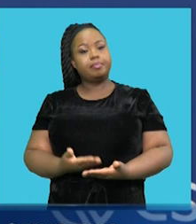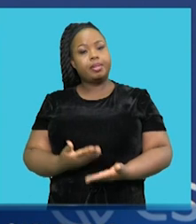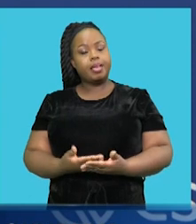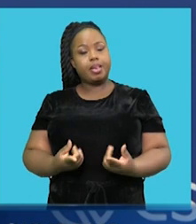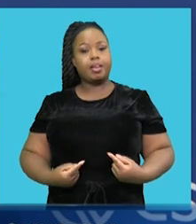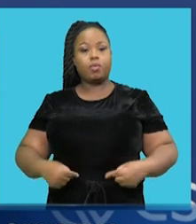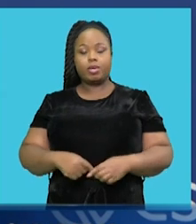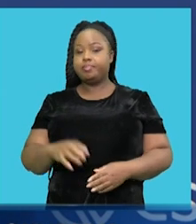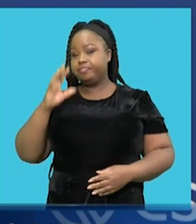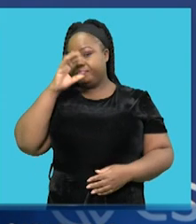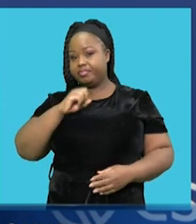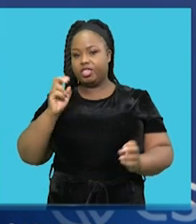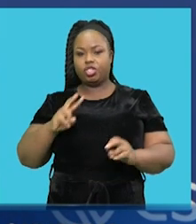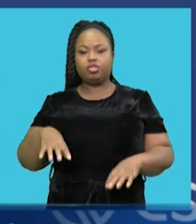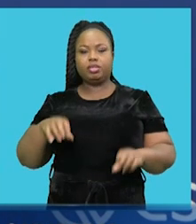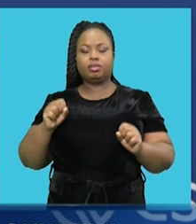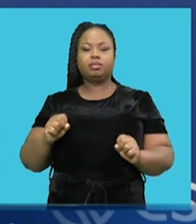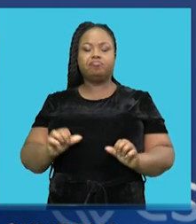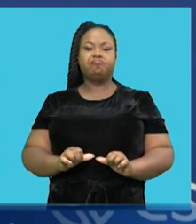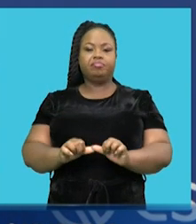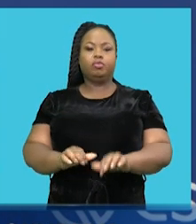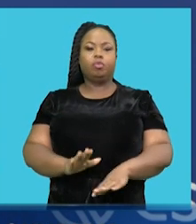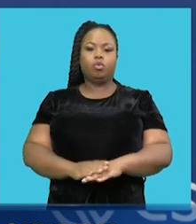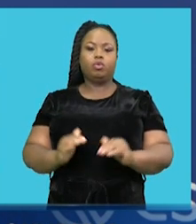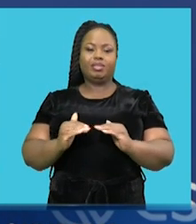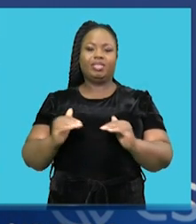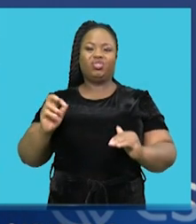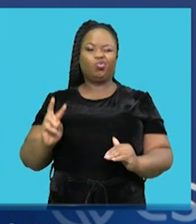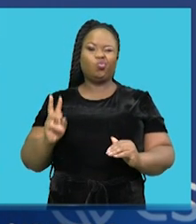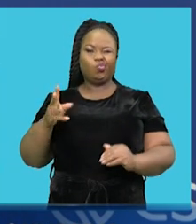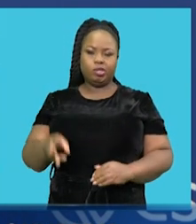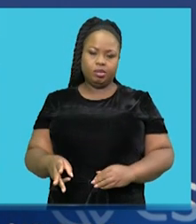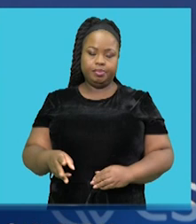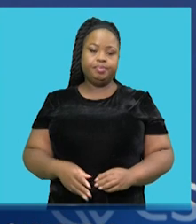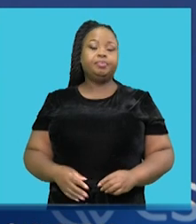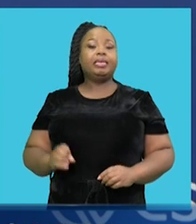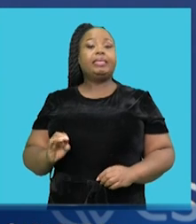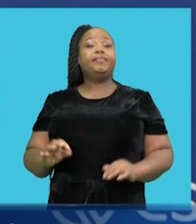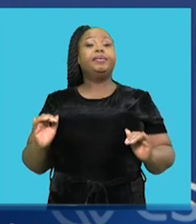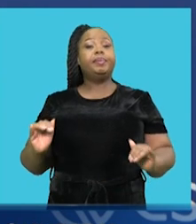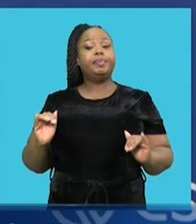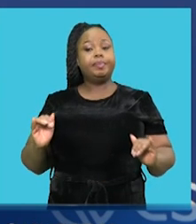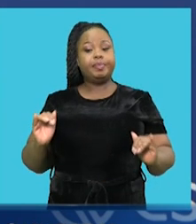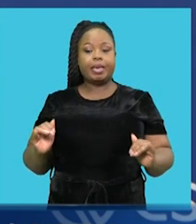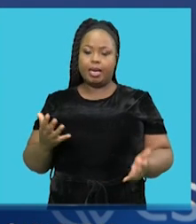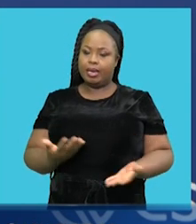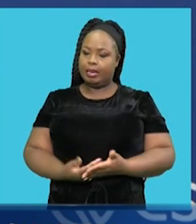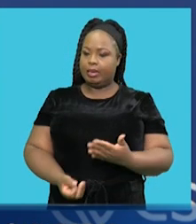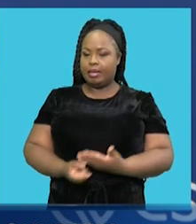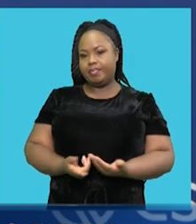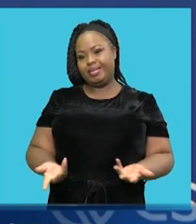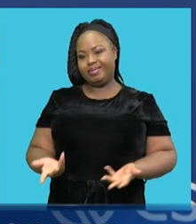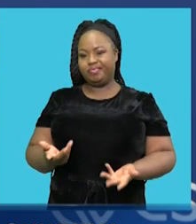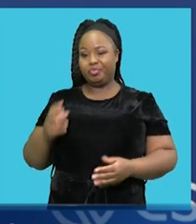assumptions is that load shedding will be maintained within stage 2 at most in the extreme case where the unreliability